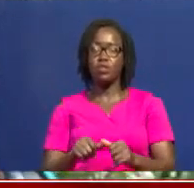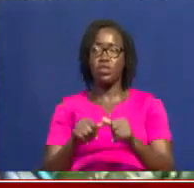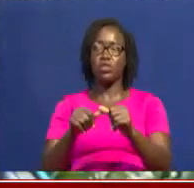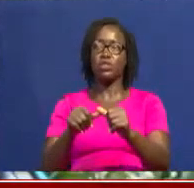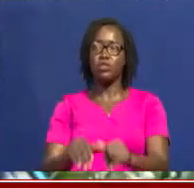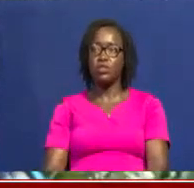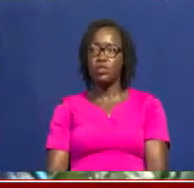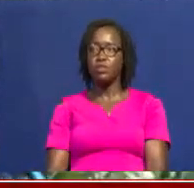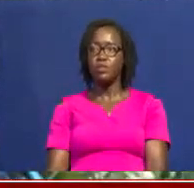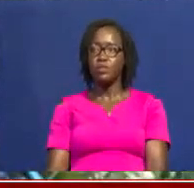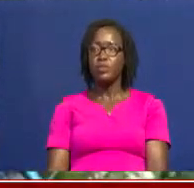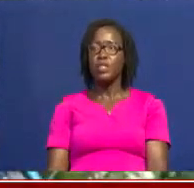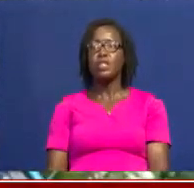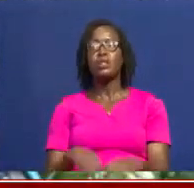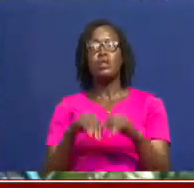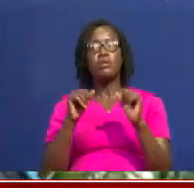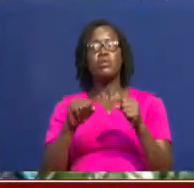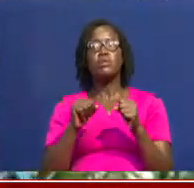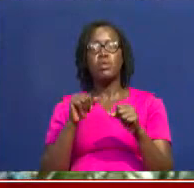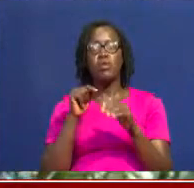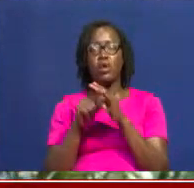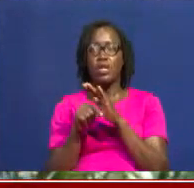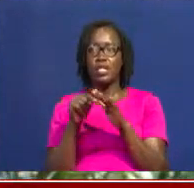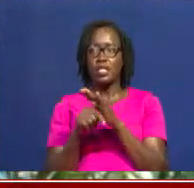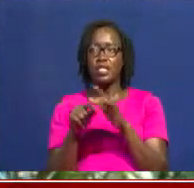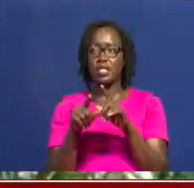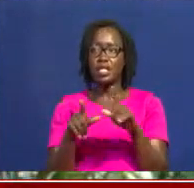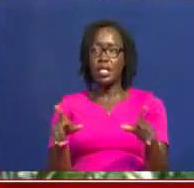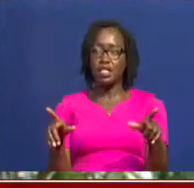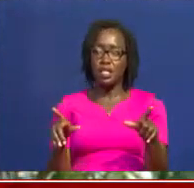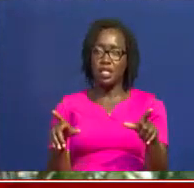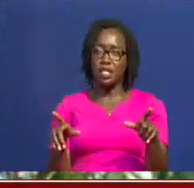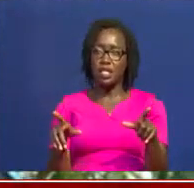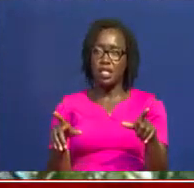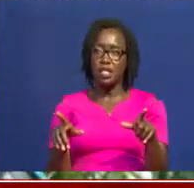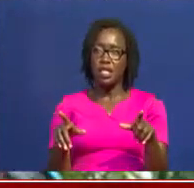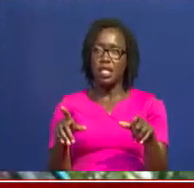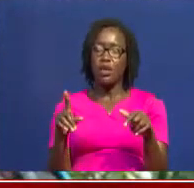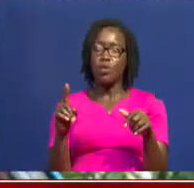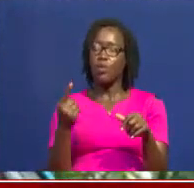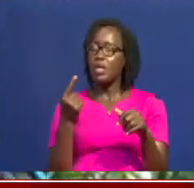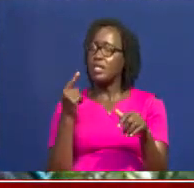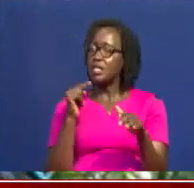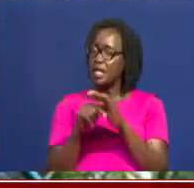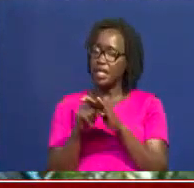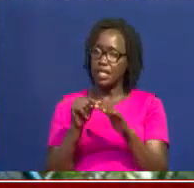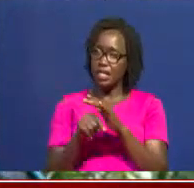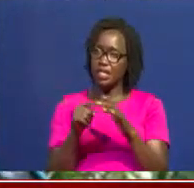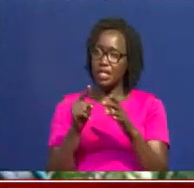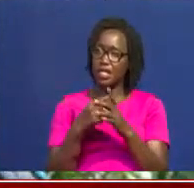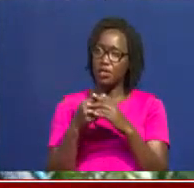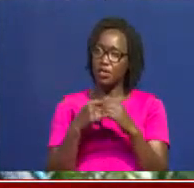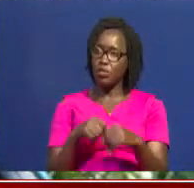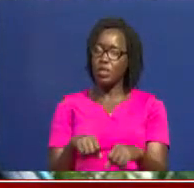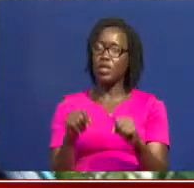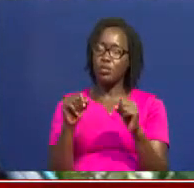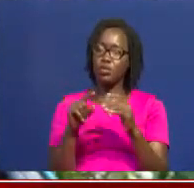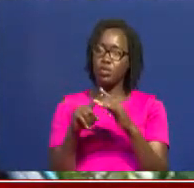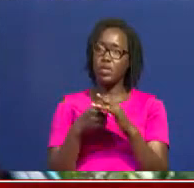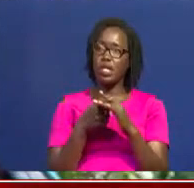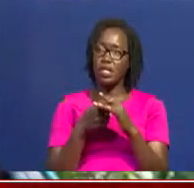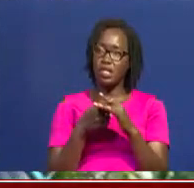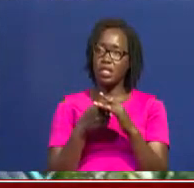We are looking at possibilities of accessing the land. Once that land is accessed, then we shall be able to start